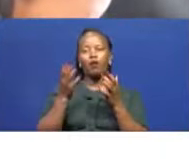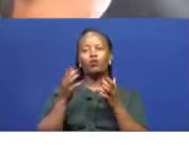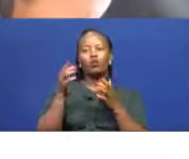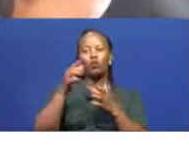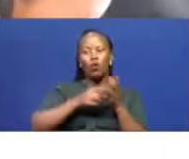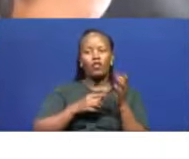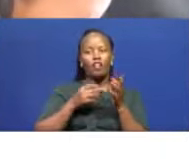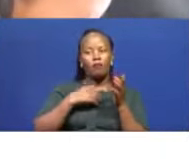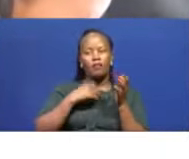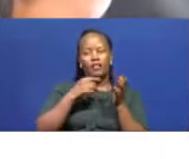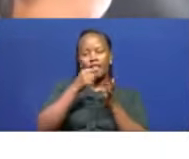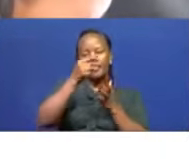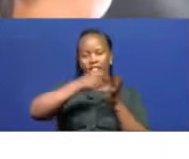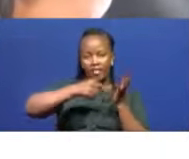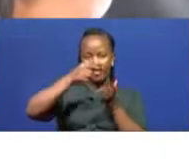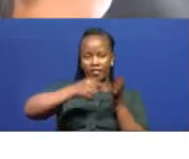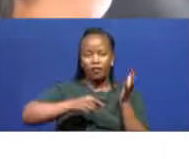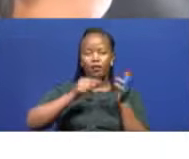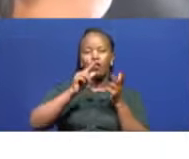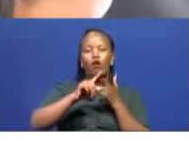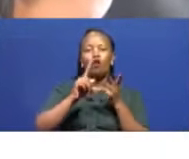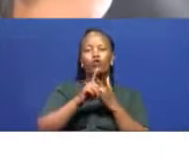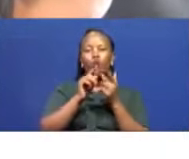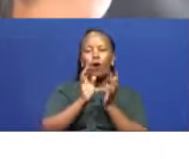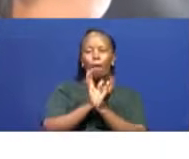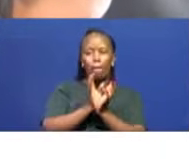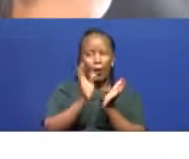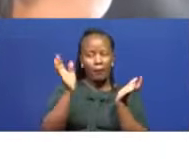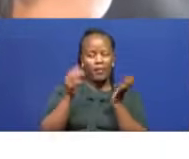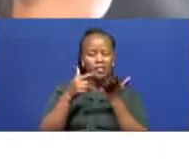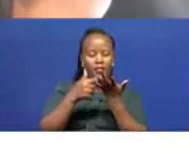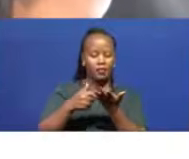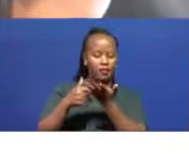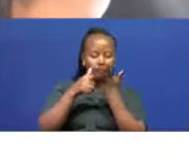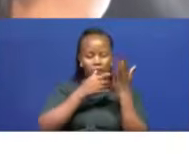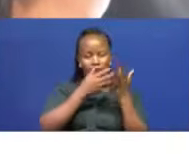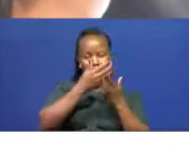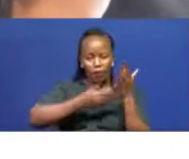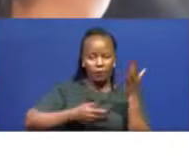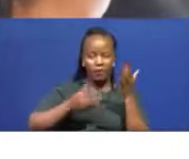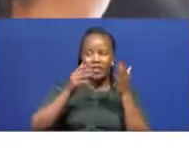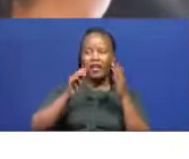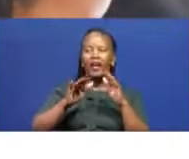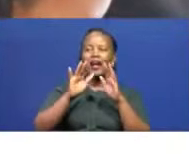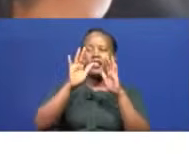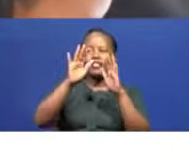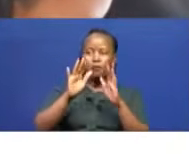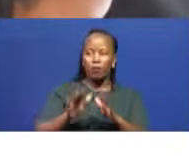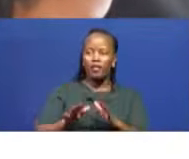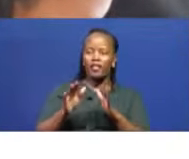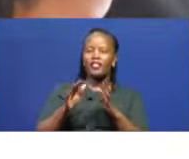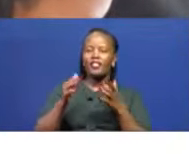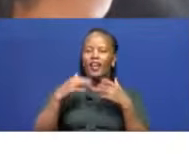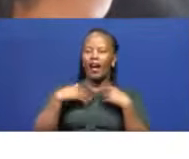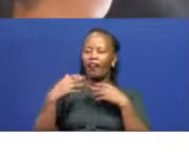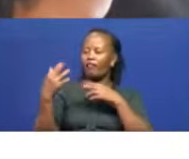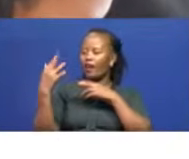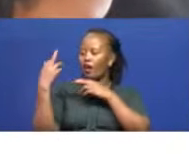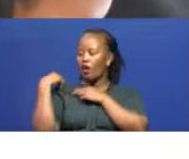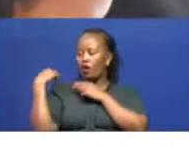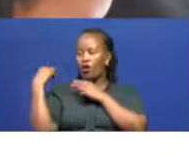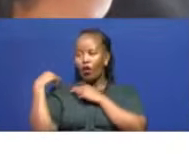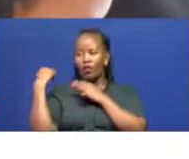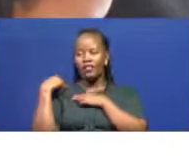in nature, and that public participation forms a fundamental background that plays a significant role